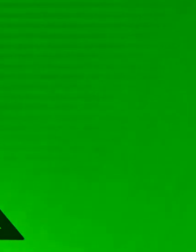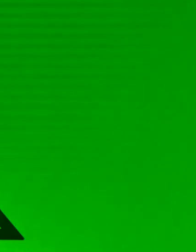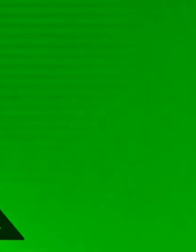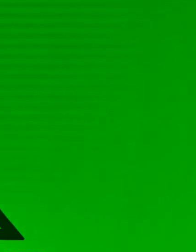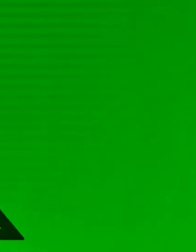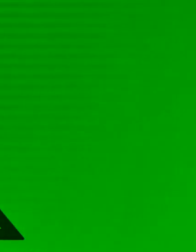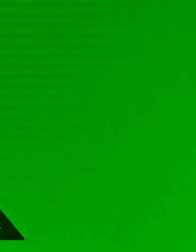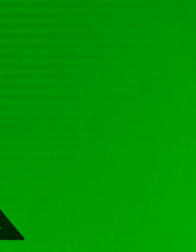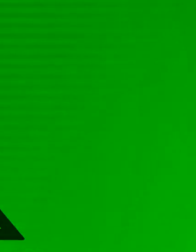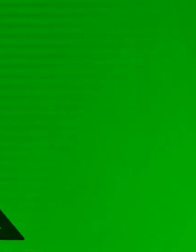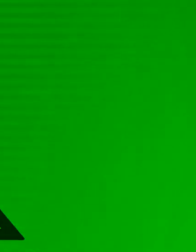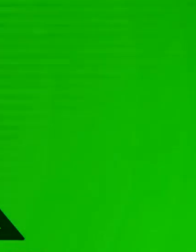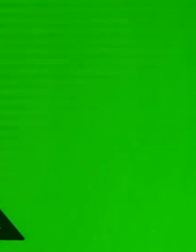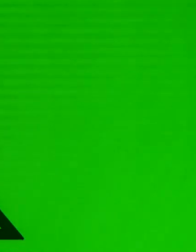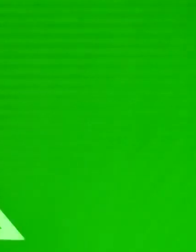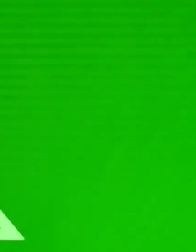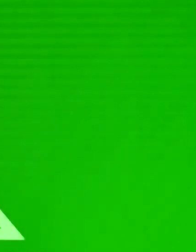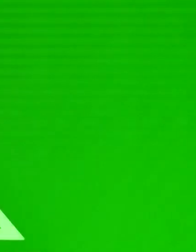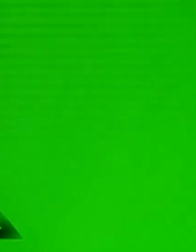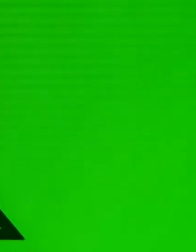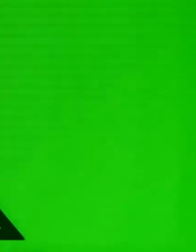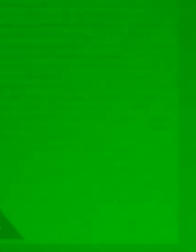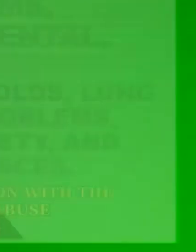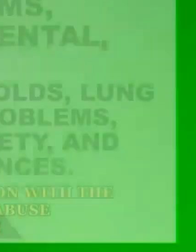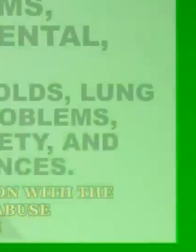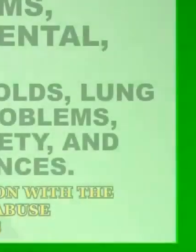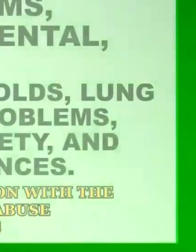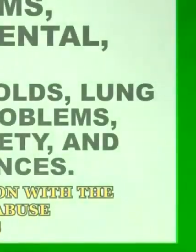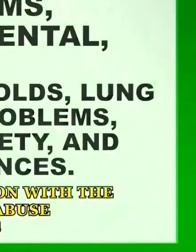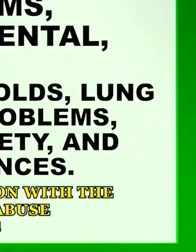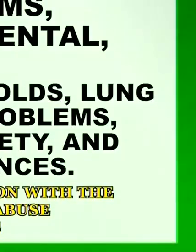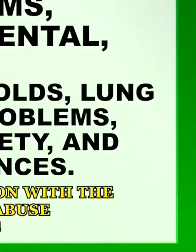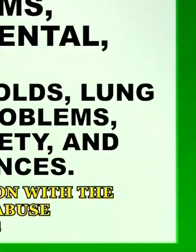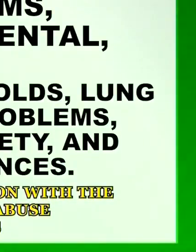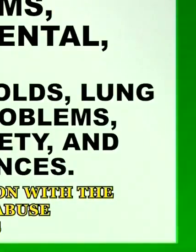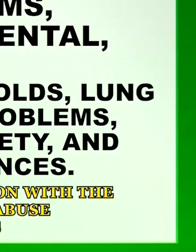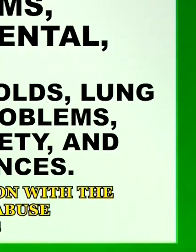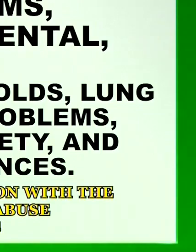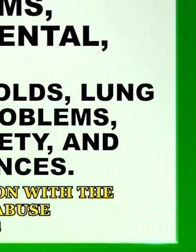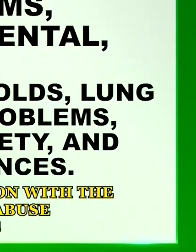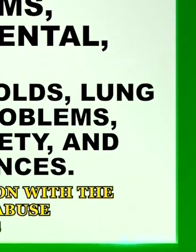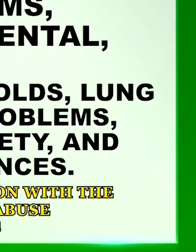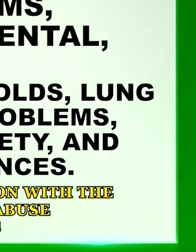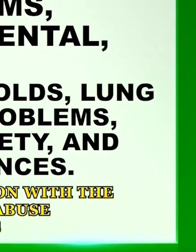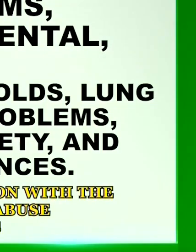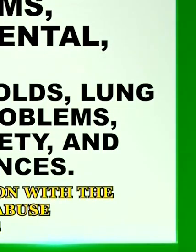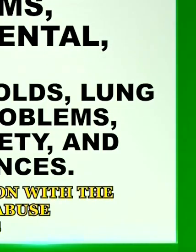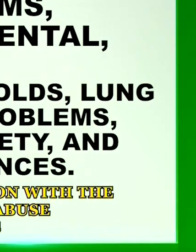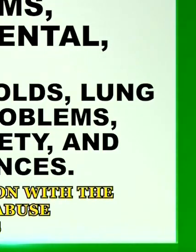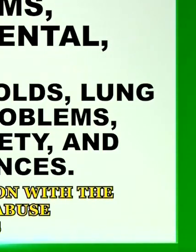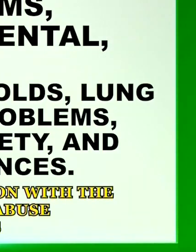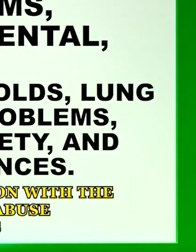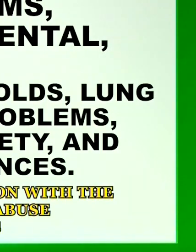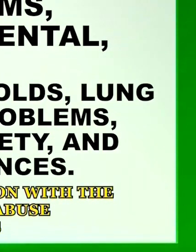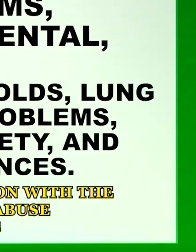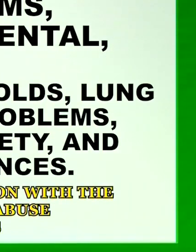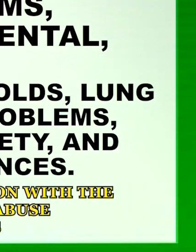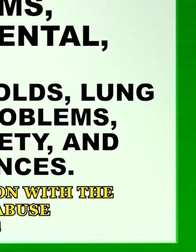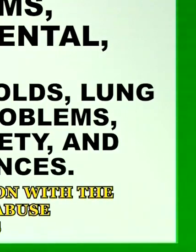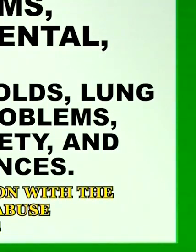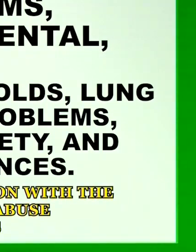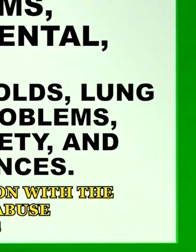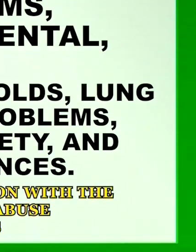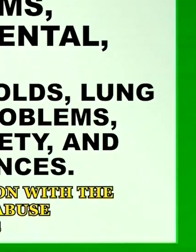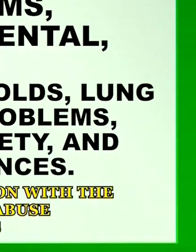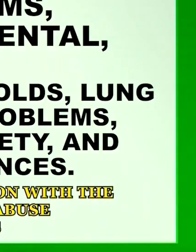Limited. Insurance the way you want it to be. Marijuana use has been linked to health problems, both physical